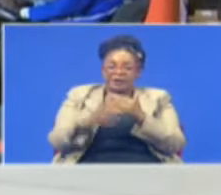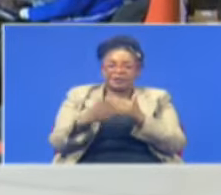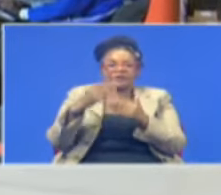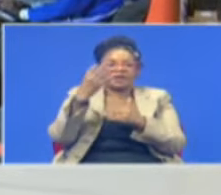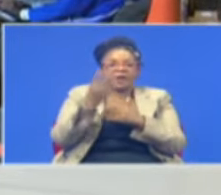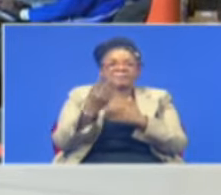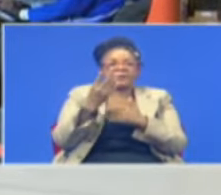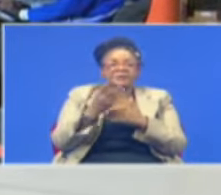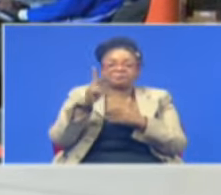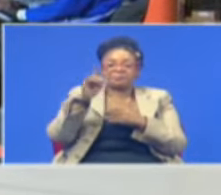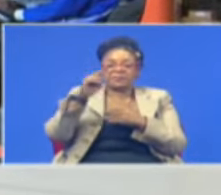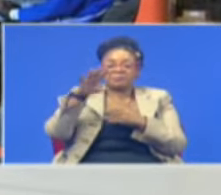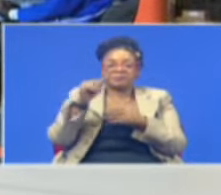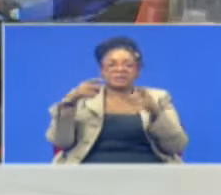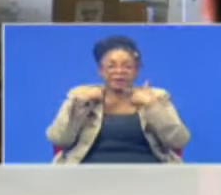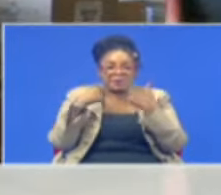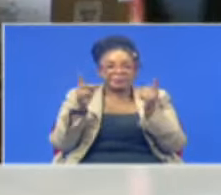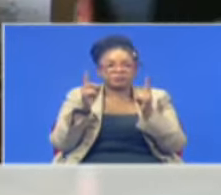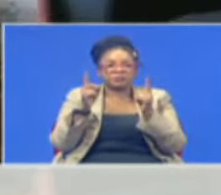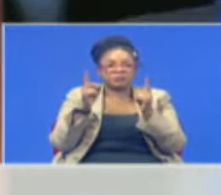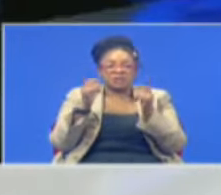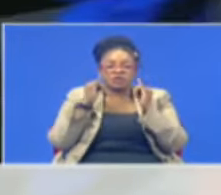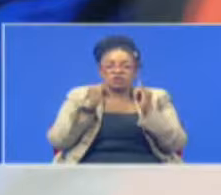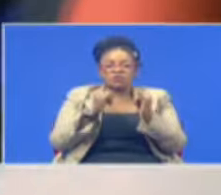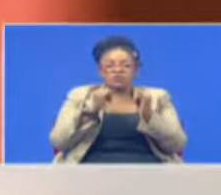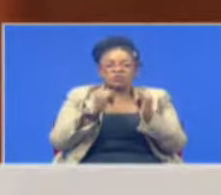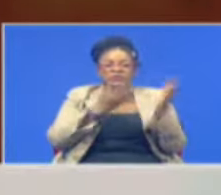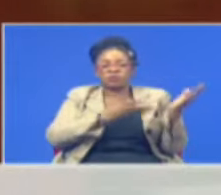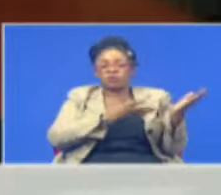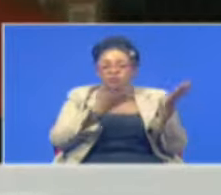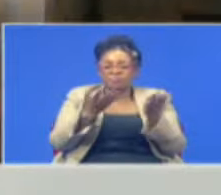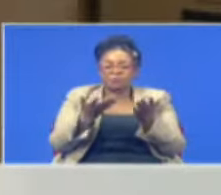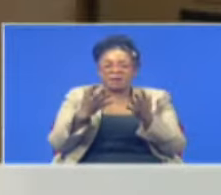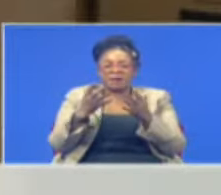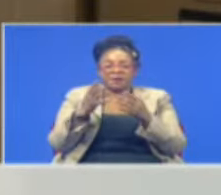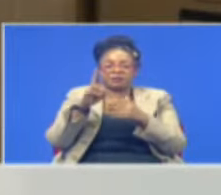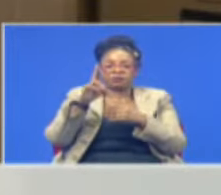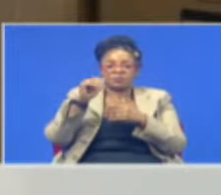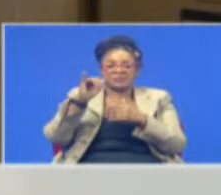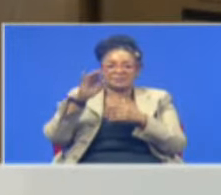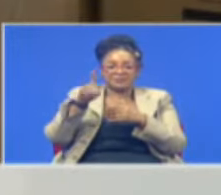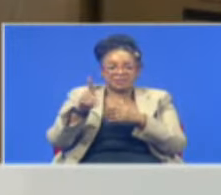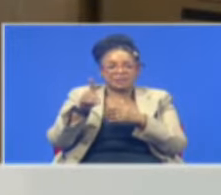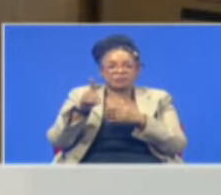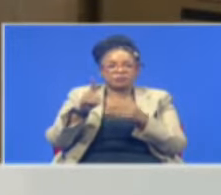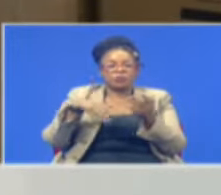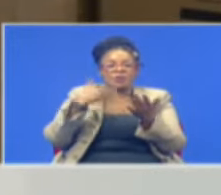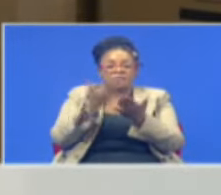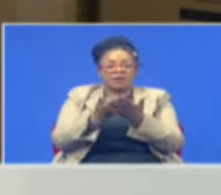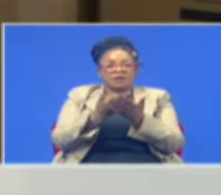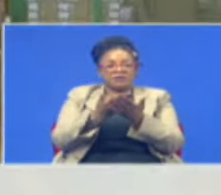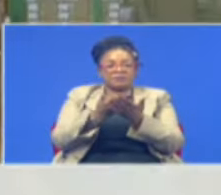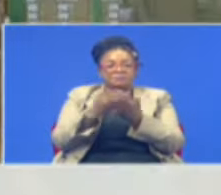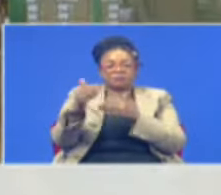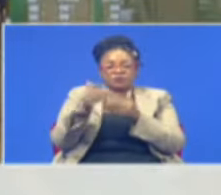has announced that the fresh stock that was brought into the country by USAID will arrive at their stores